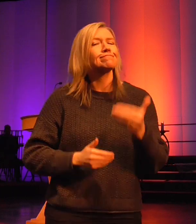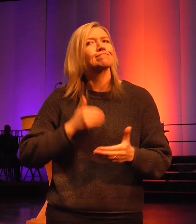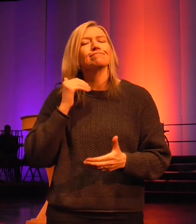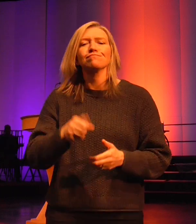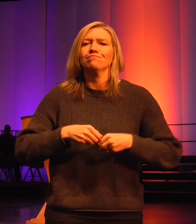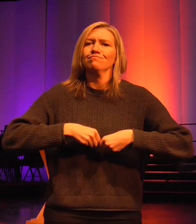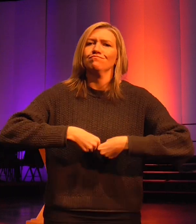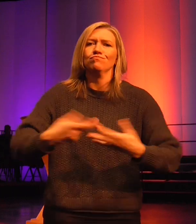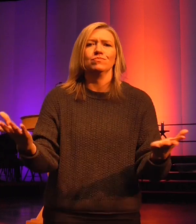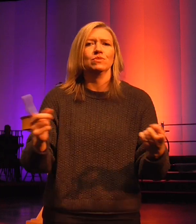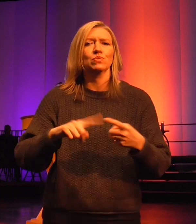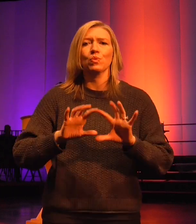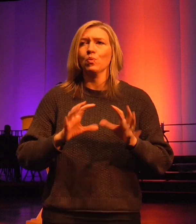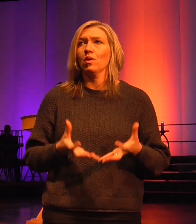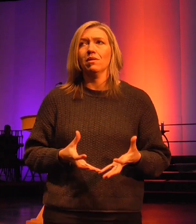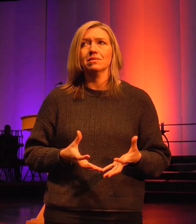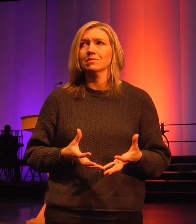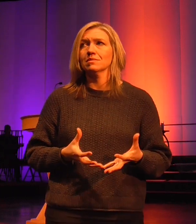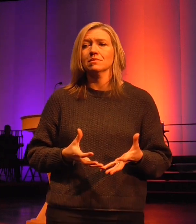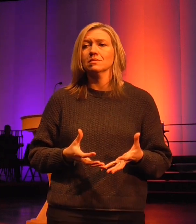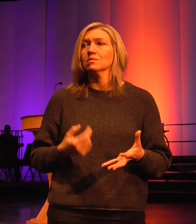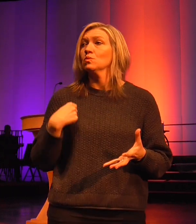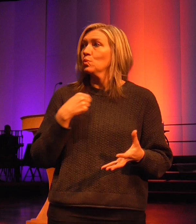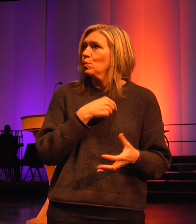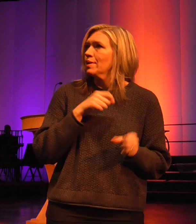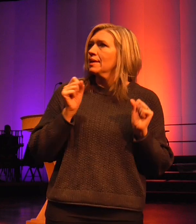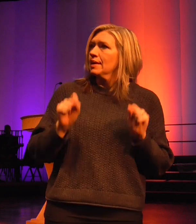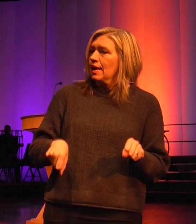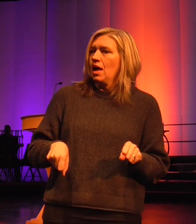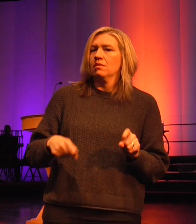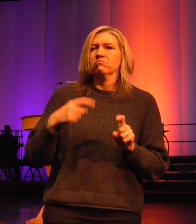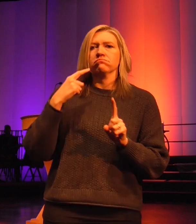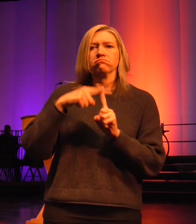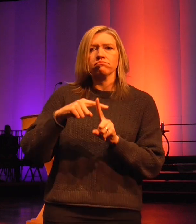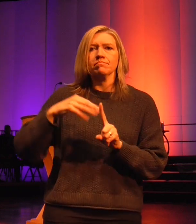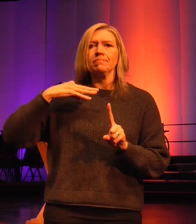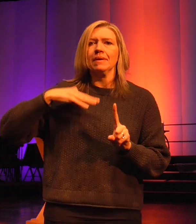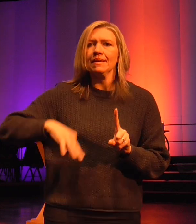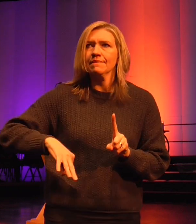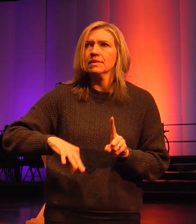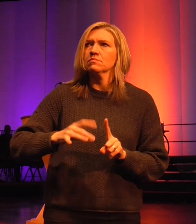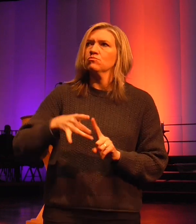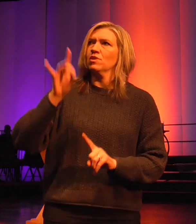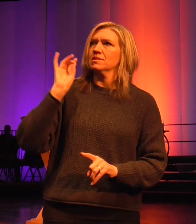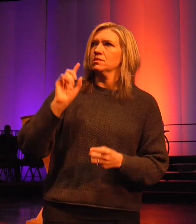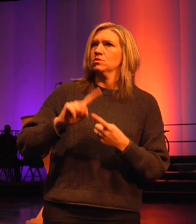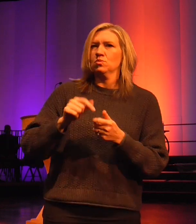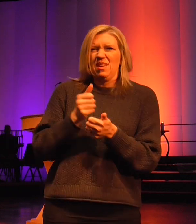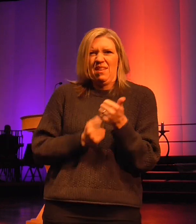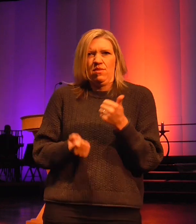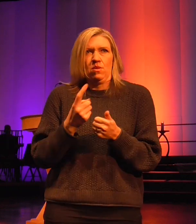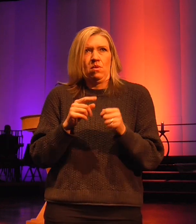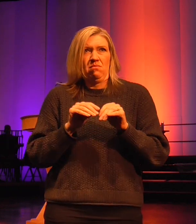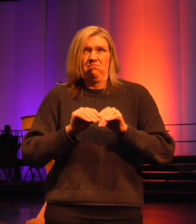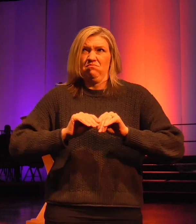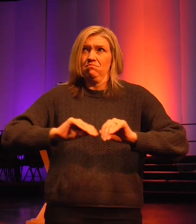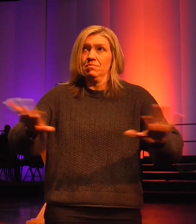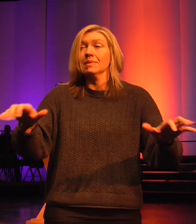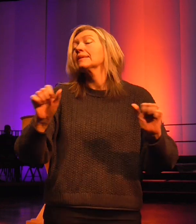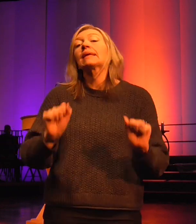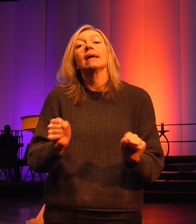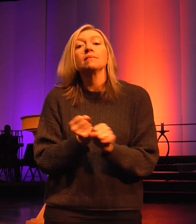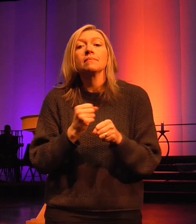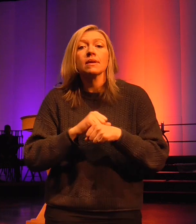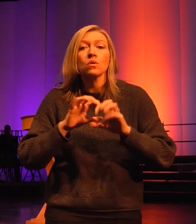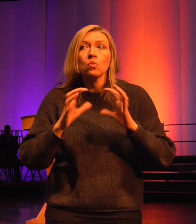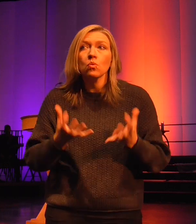the world so that we can be beneficial presences to everyone and we can make a world that